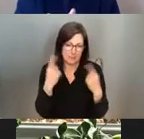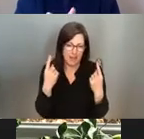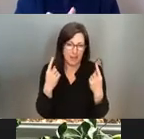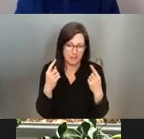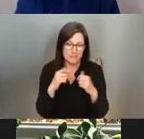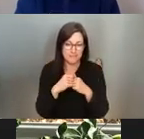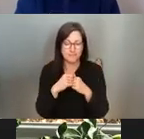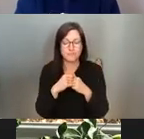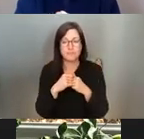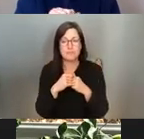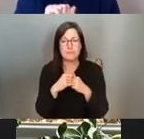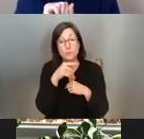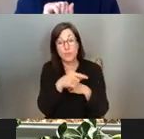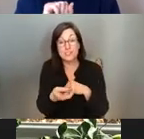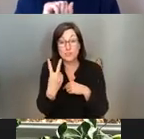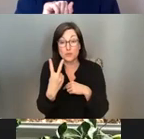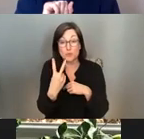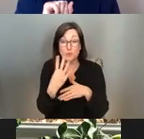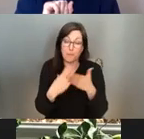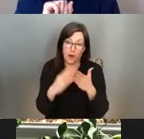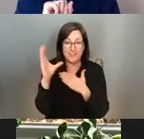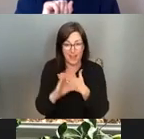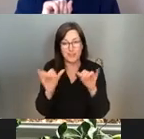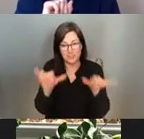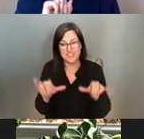two-part calendar system. Next slide, please.